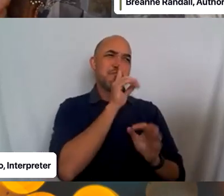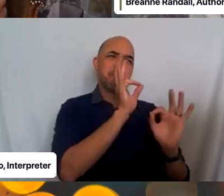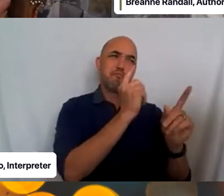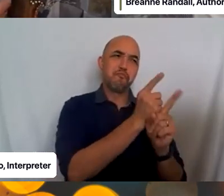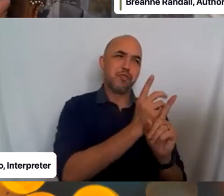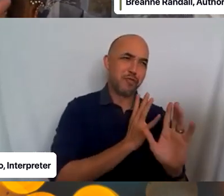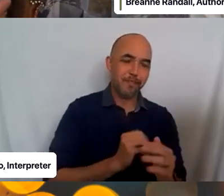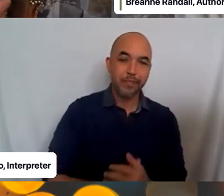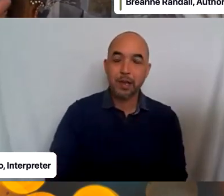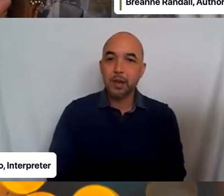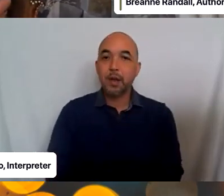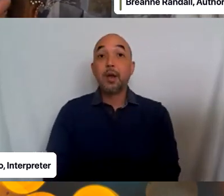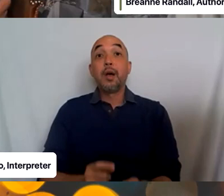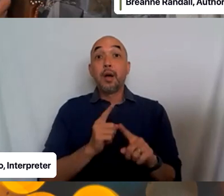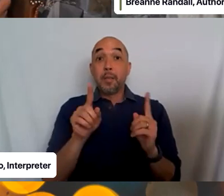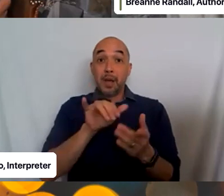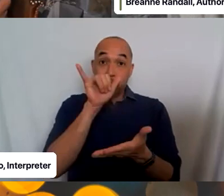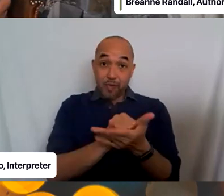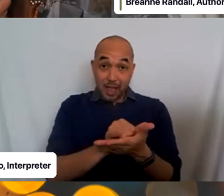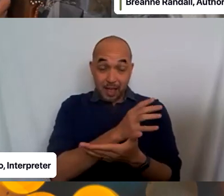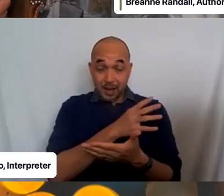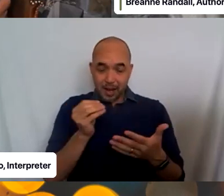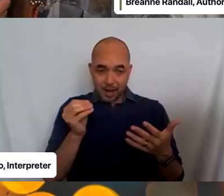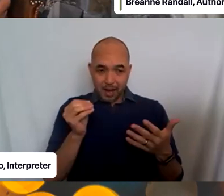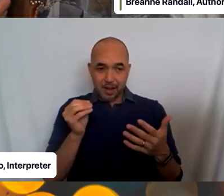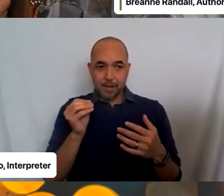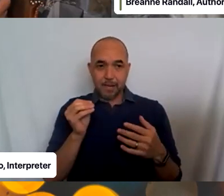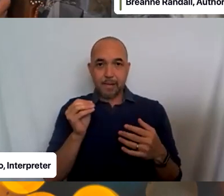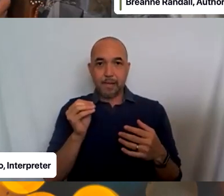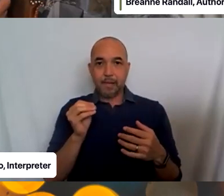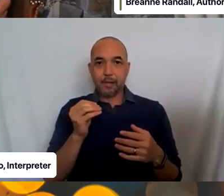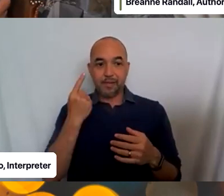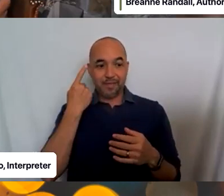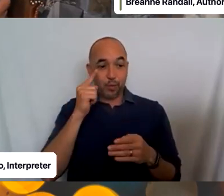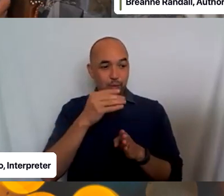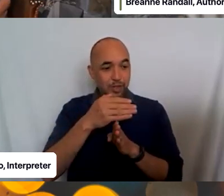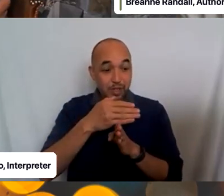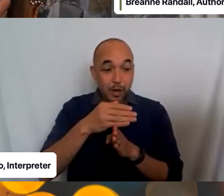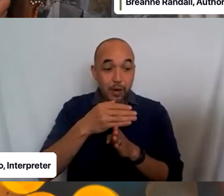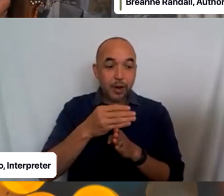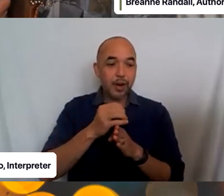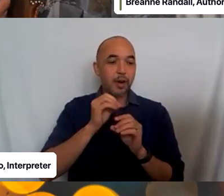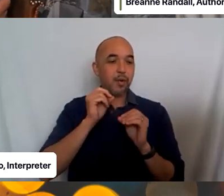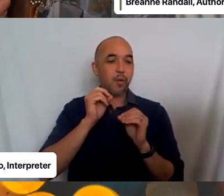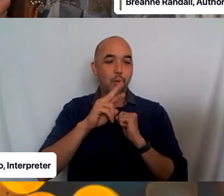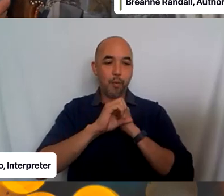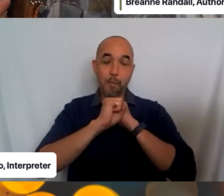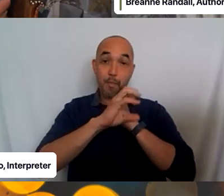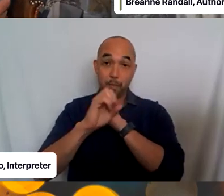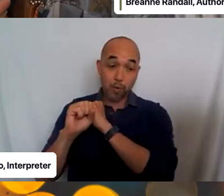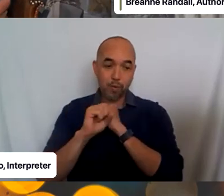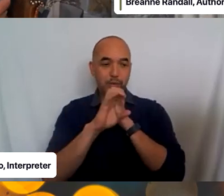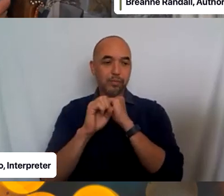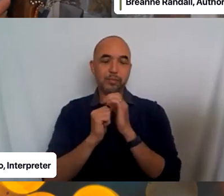fine. But that, and then, you know, for sharing or promoting or anything like that, I mean,